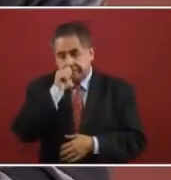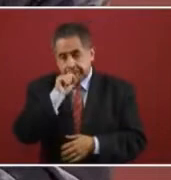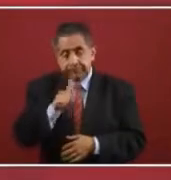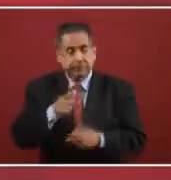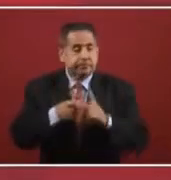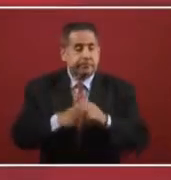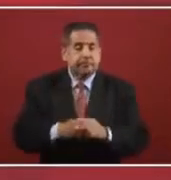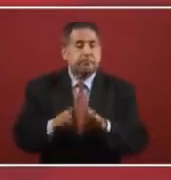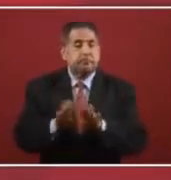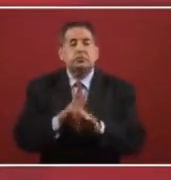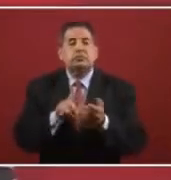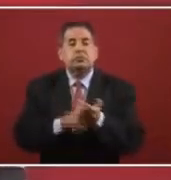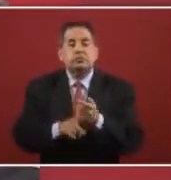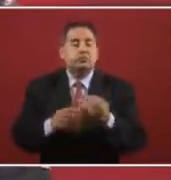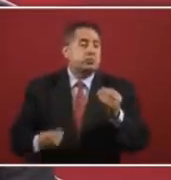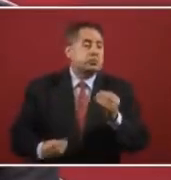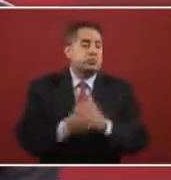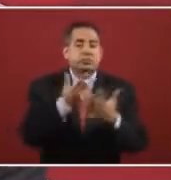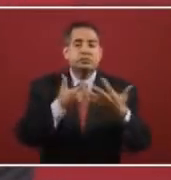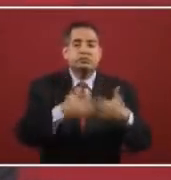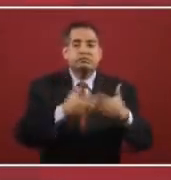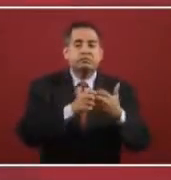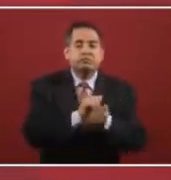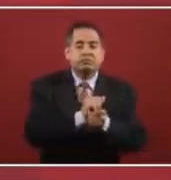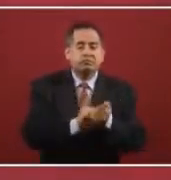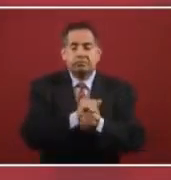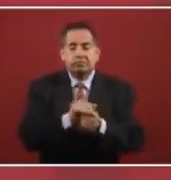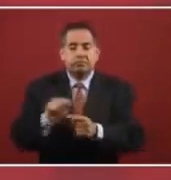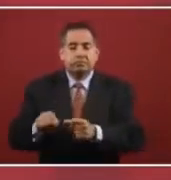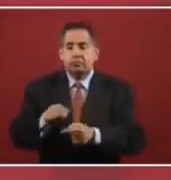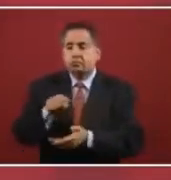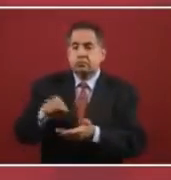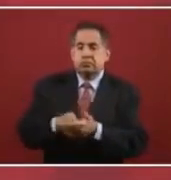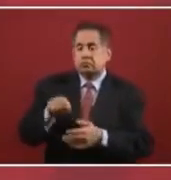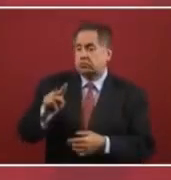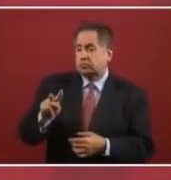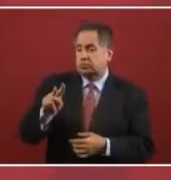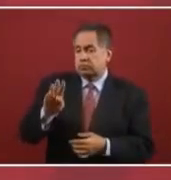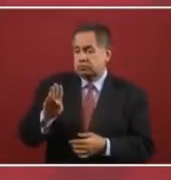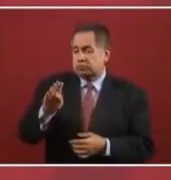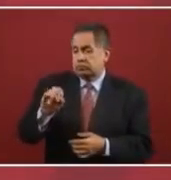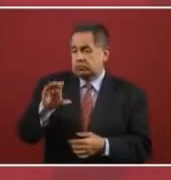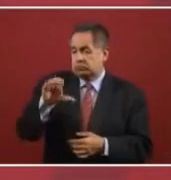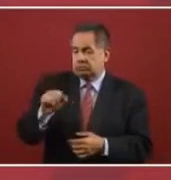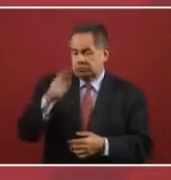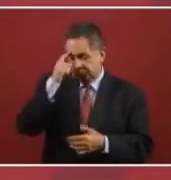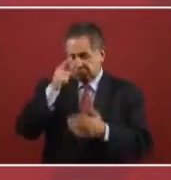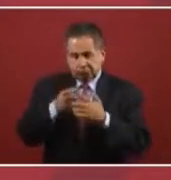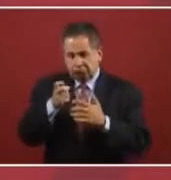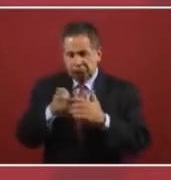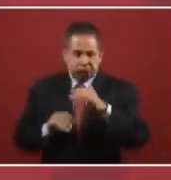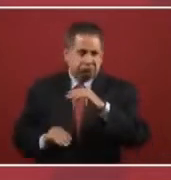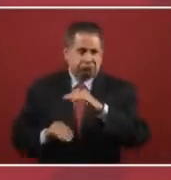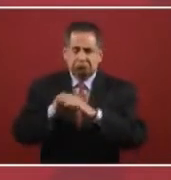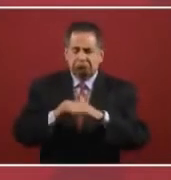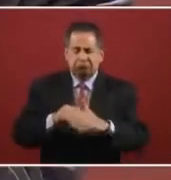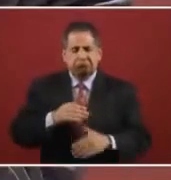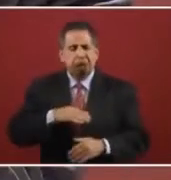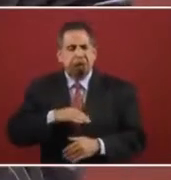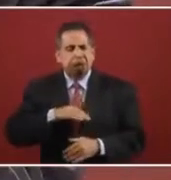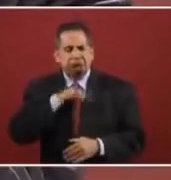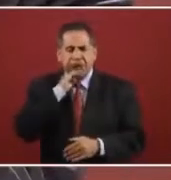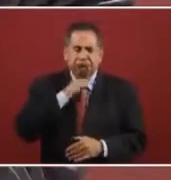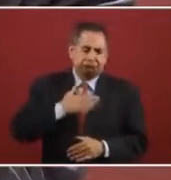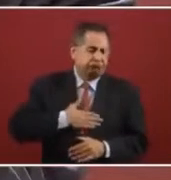operating the new refineries of those. And we consider that where that will be